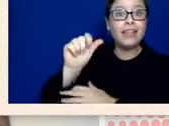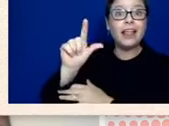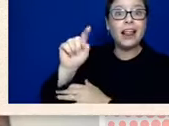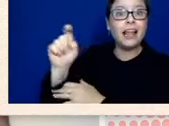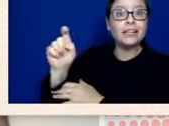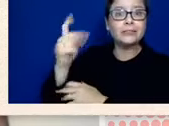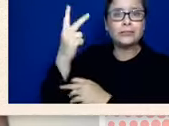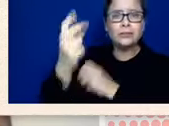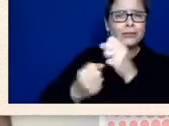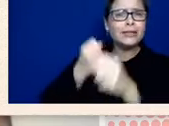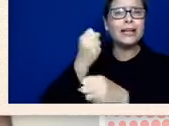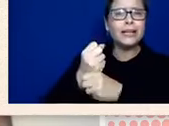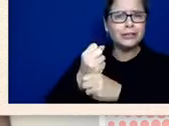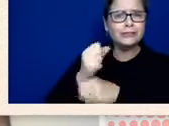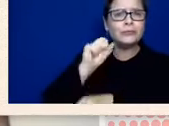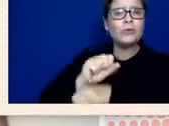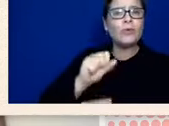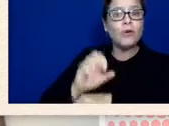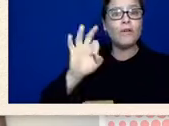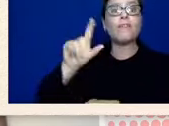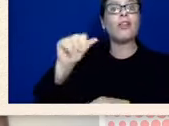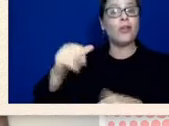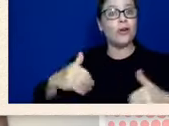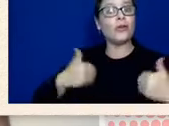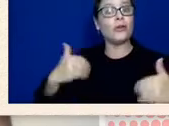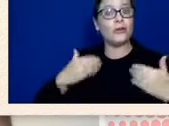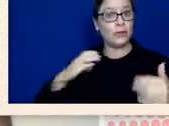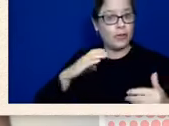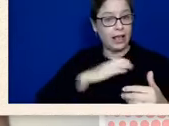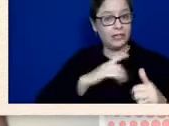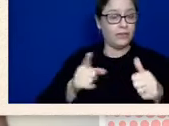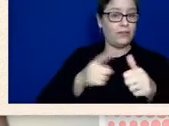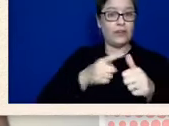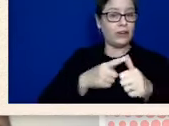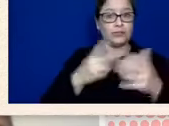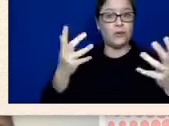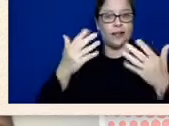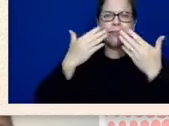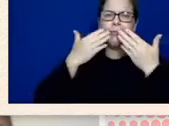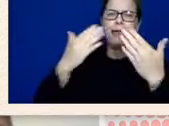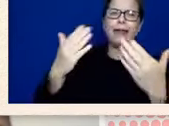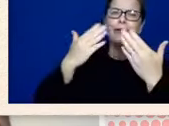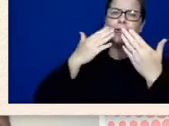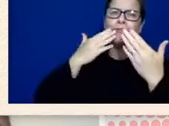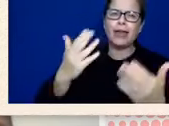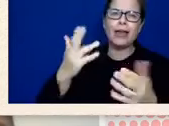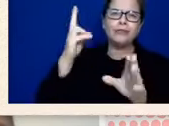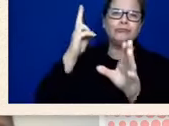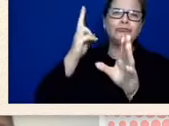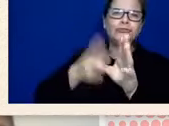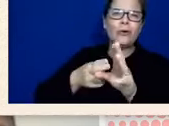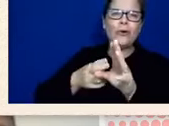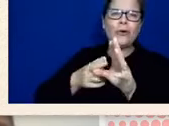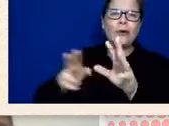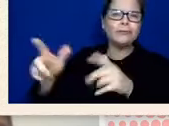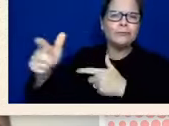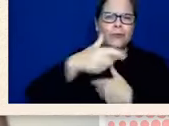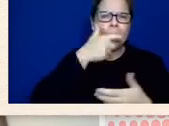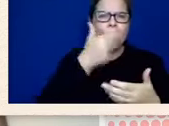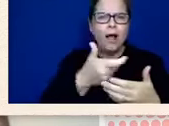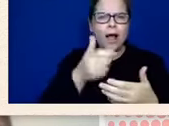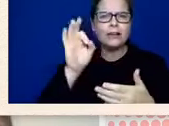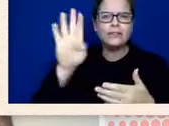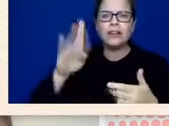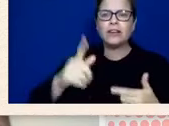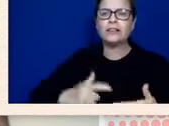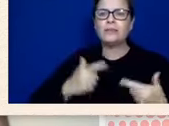2 years. And before we dive into our session, I just want to say thank you for joining in through Facebook Live. And if